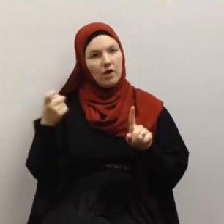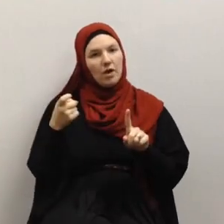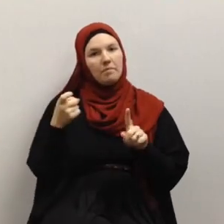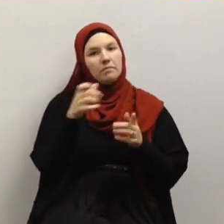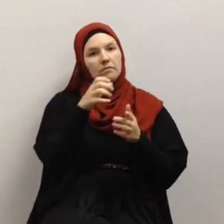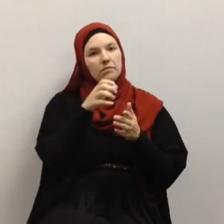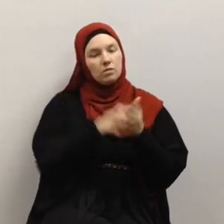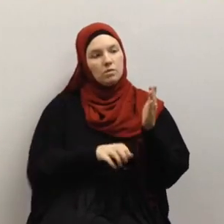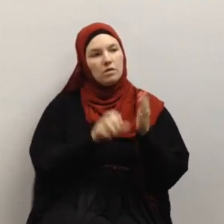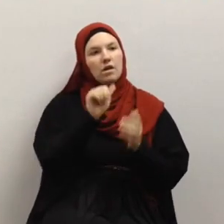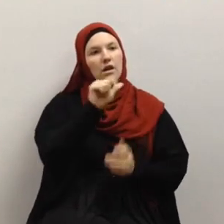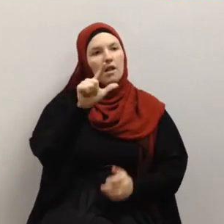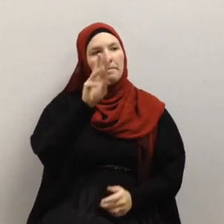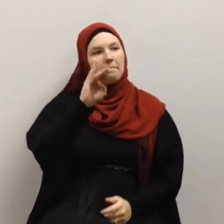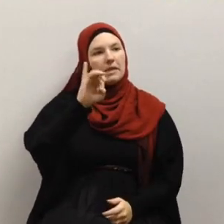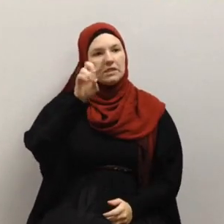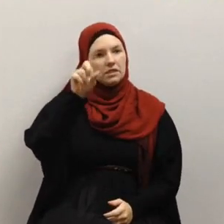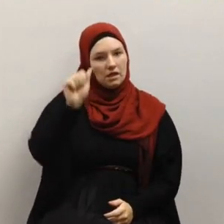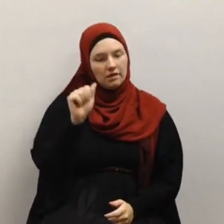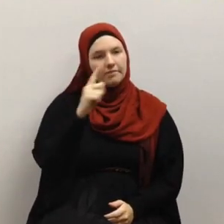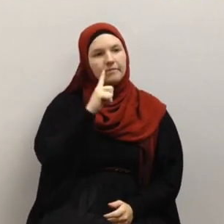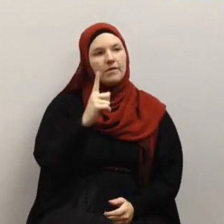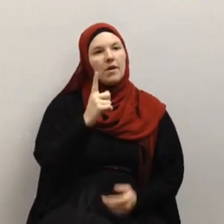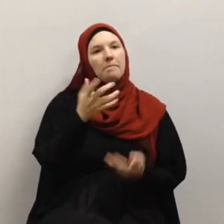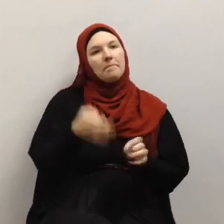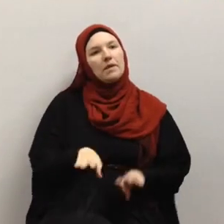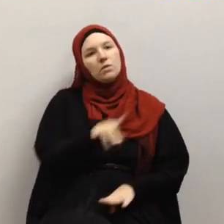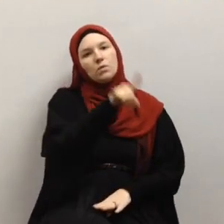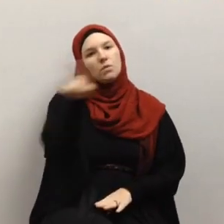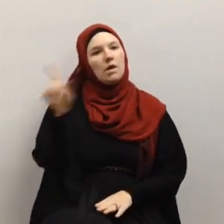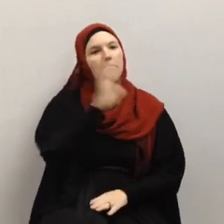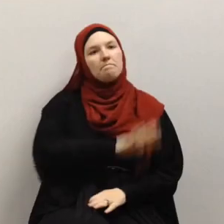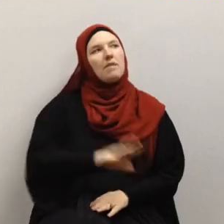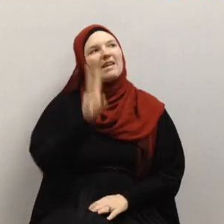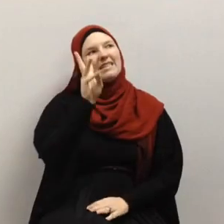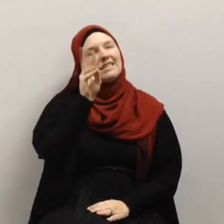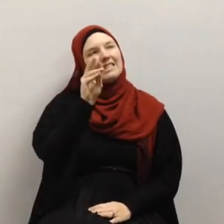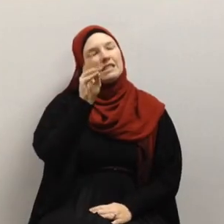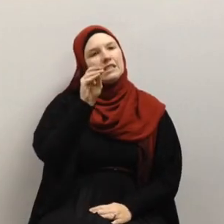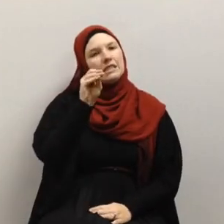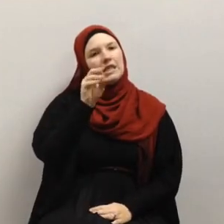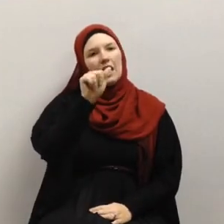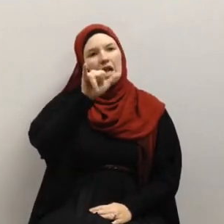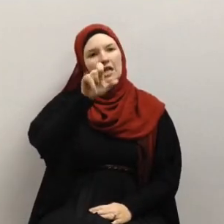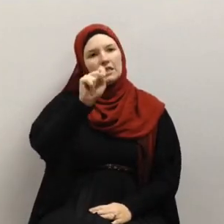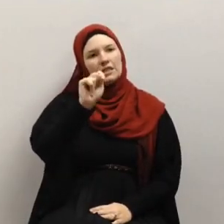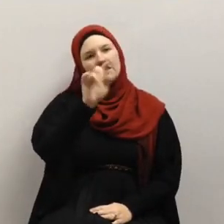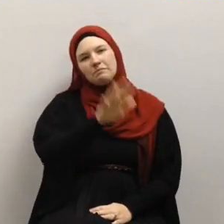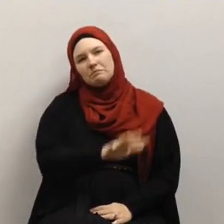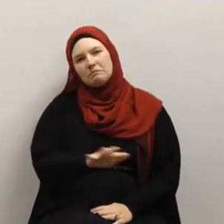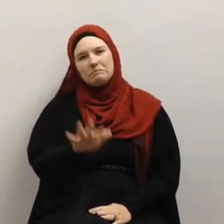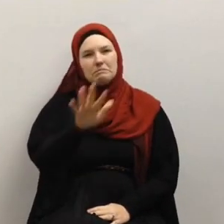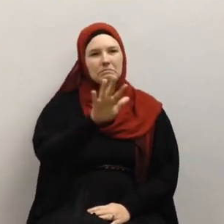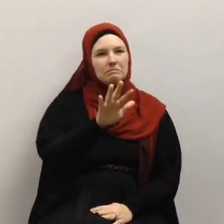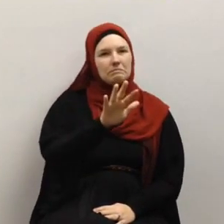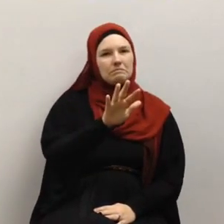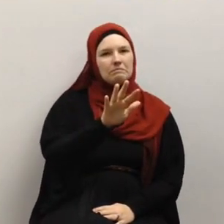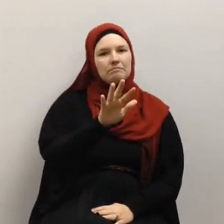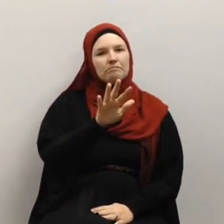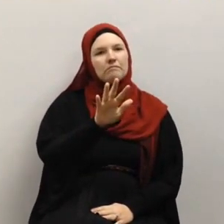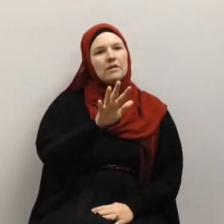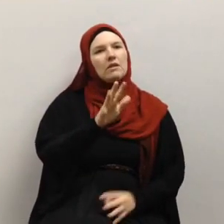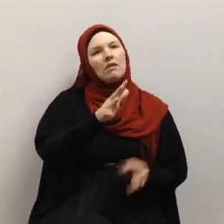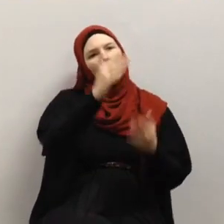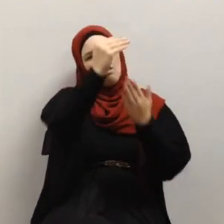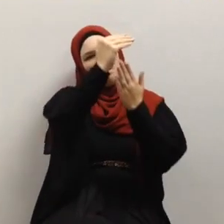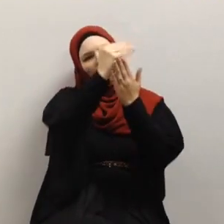Surah Al-Ma'idah. But today I got you about 60 ayat or so, a